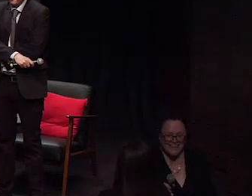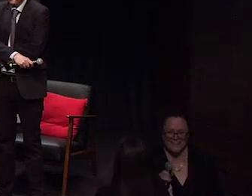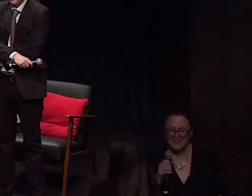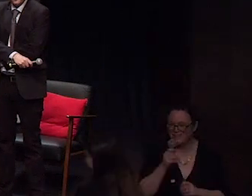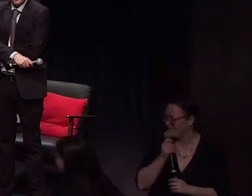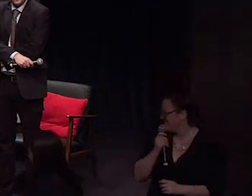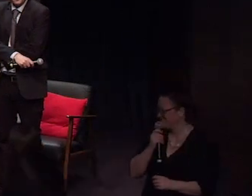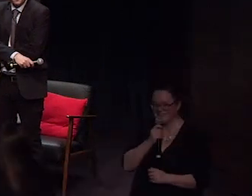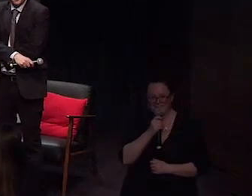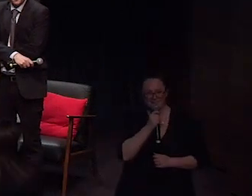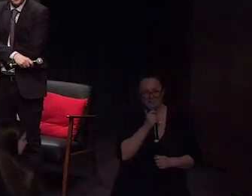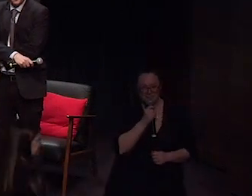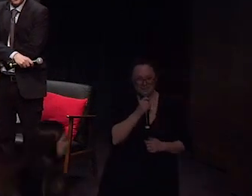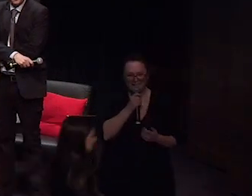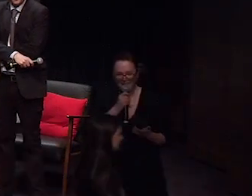Thank you.